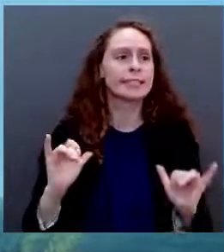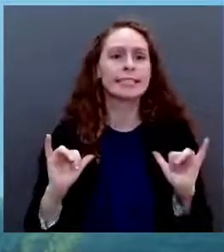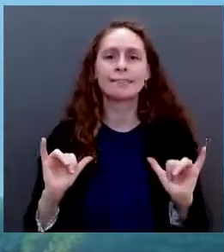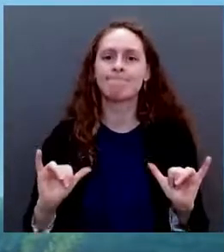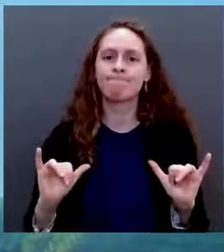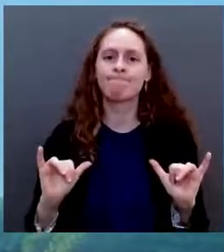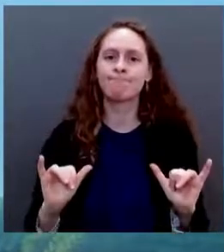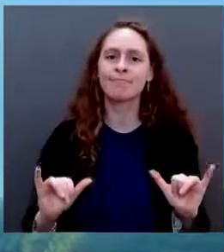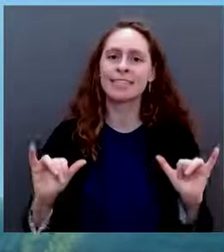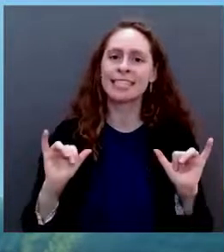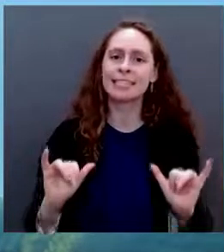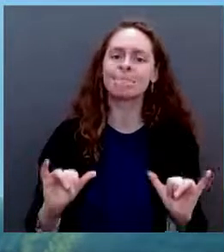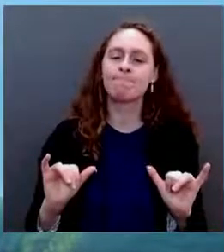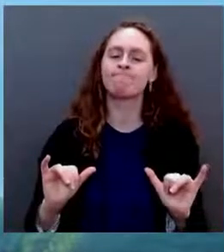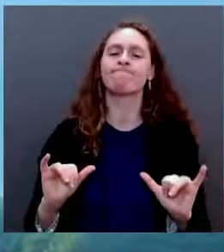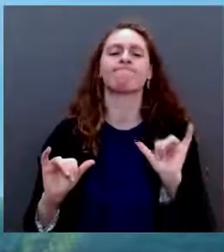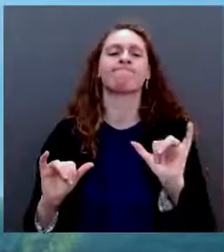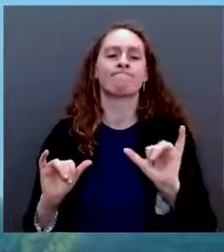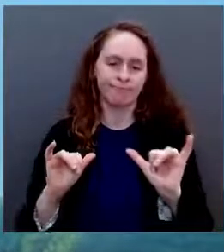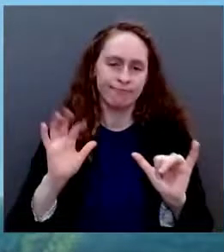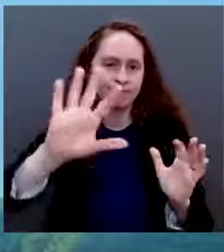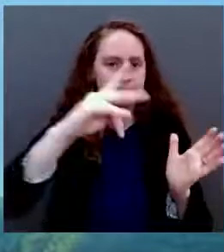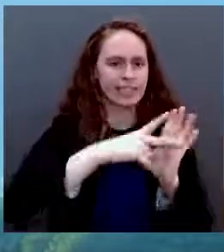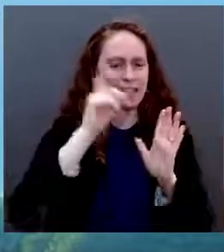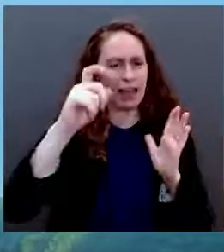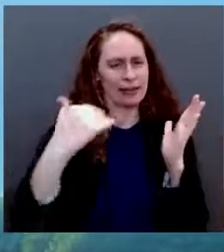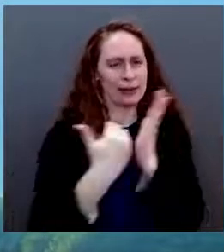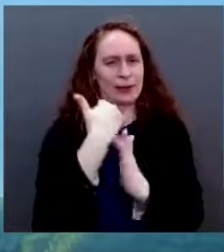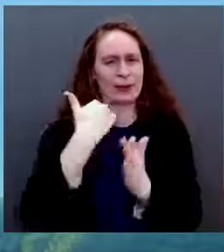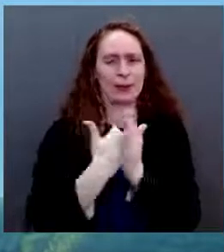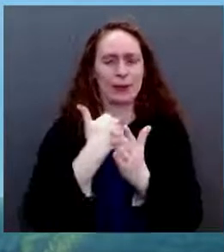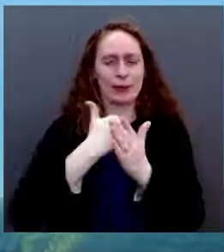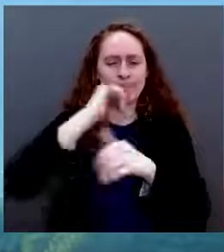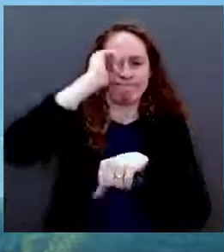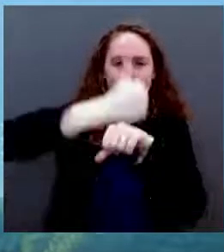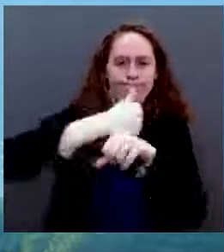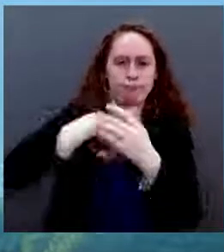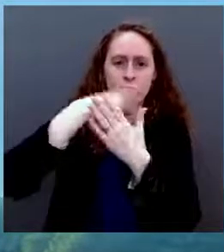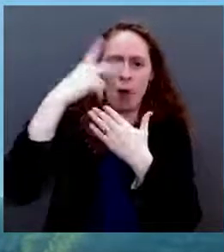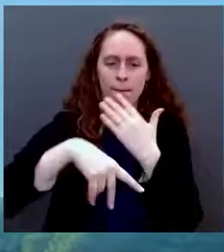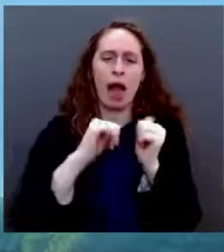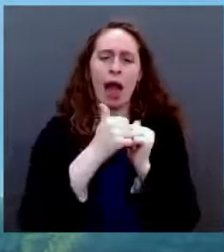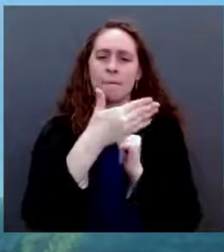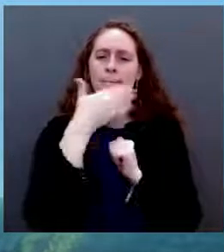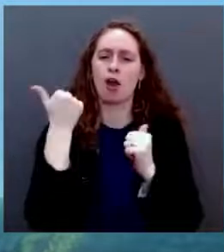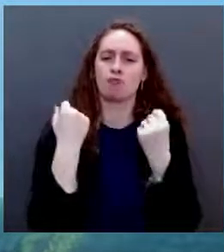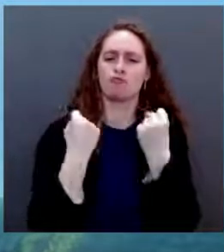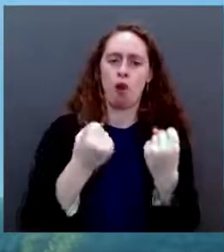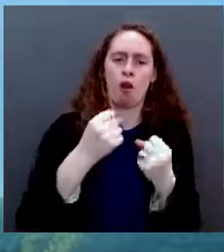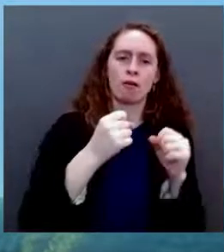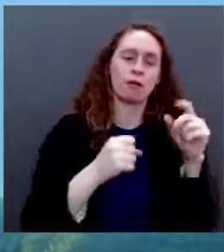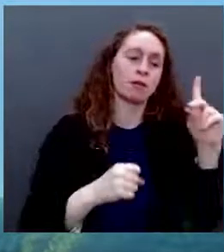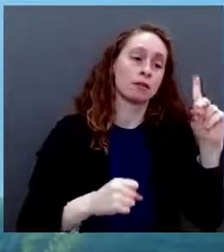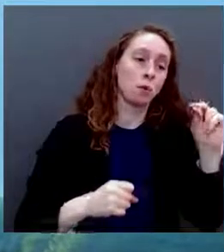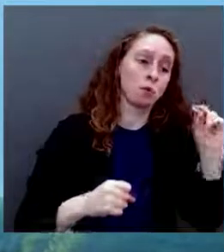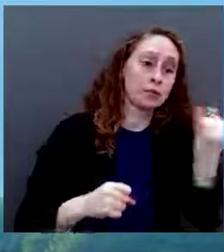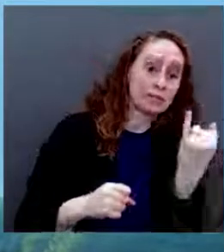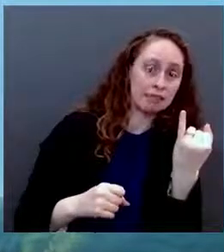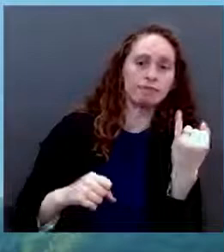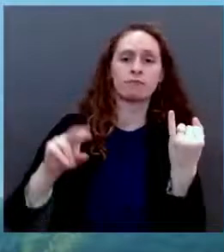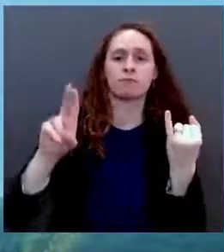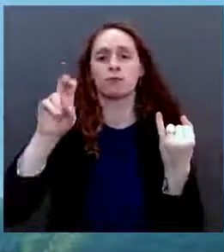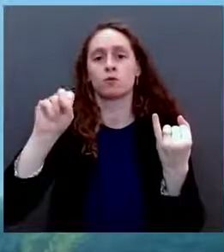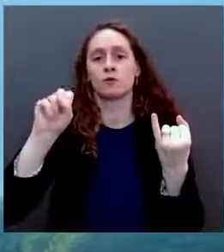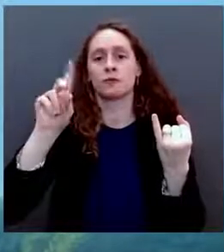between USDA and DOJ. This will include the launch of a centralized, accessible portal, a